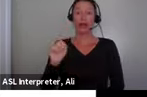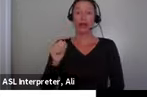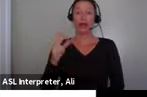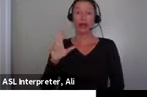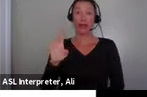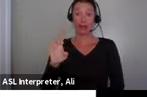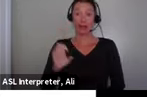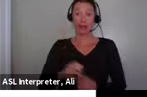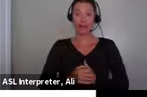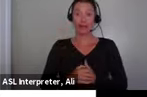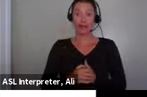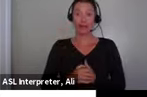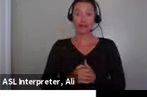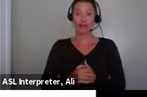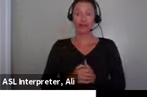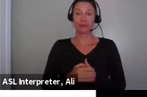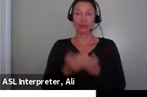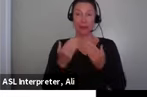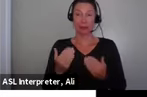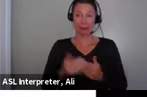I will allow you to talk.